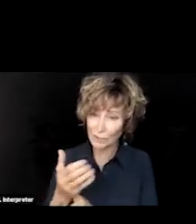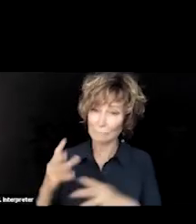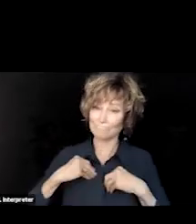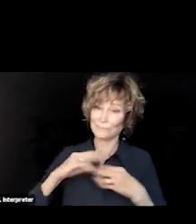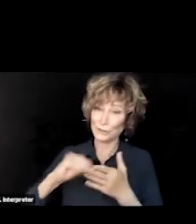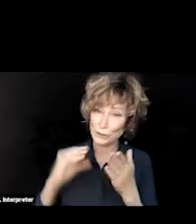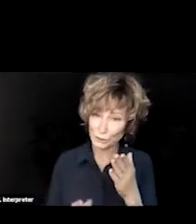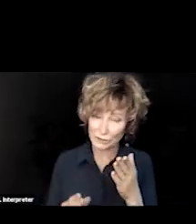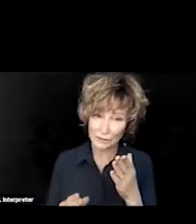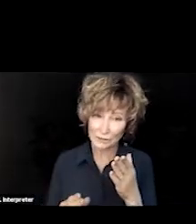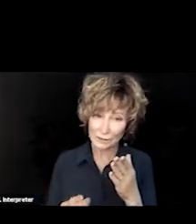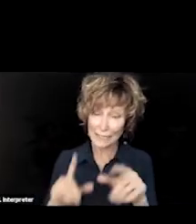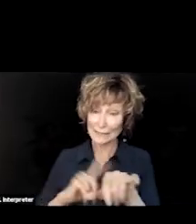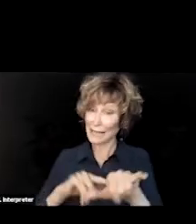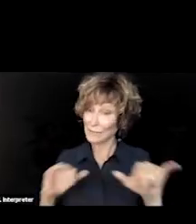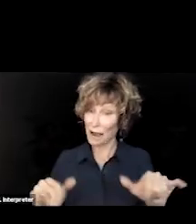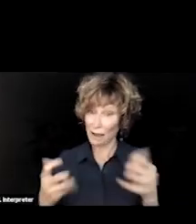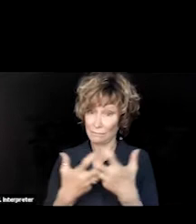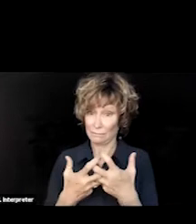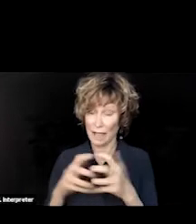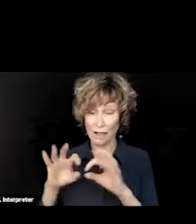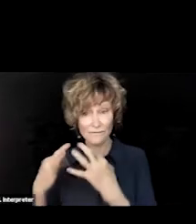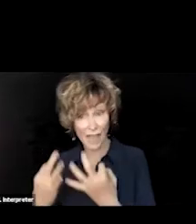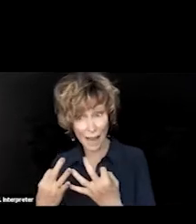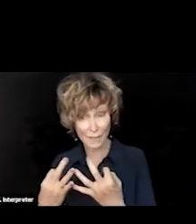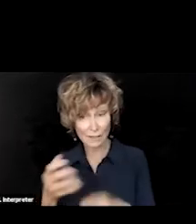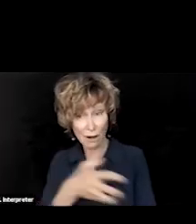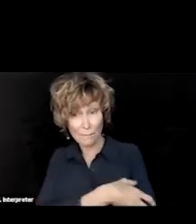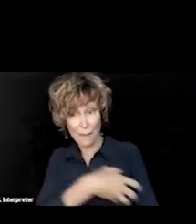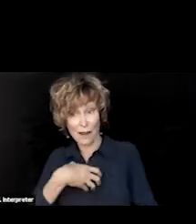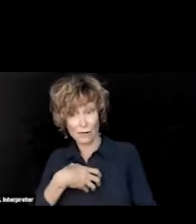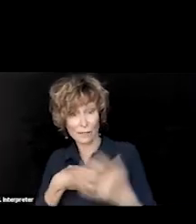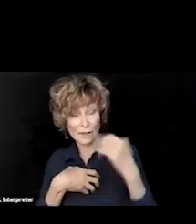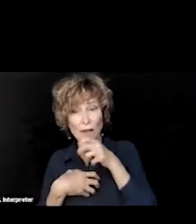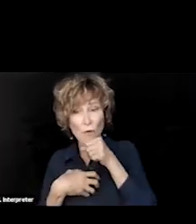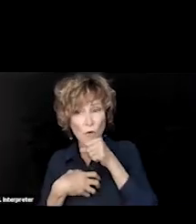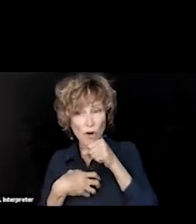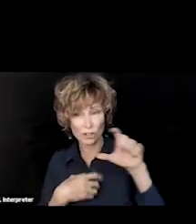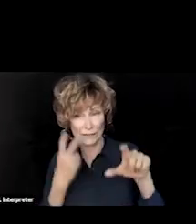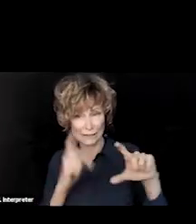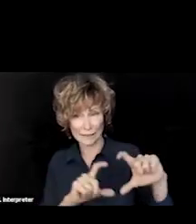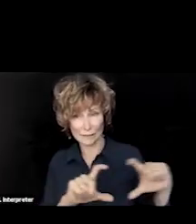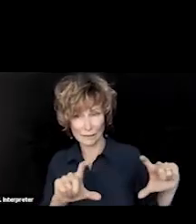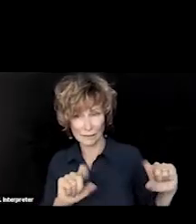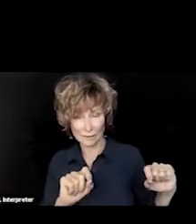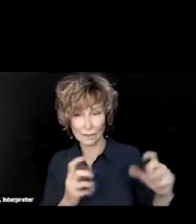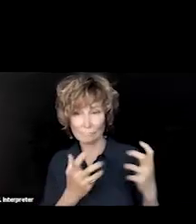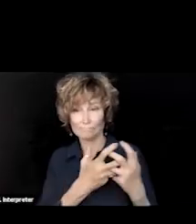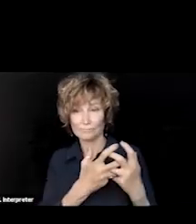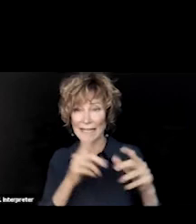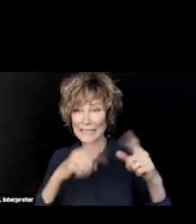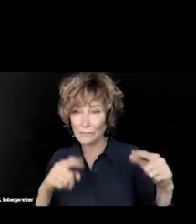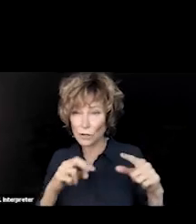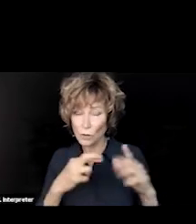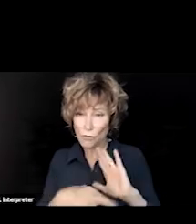students. At the same time, families are empowered, and that's the orange part, to engage in diverse roles